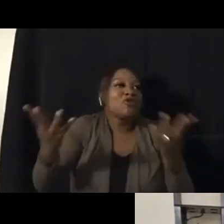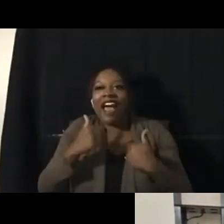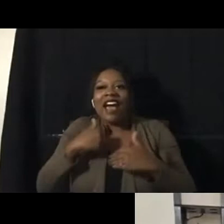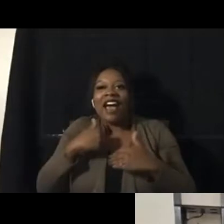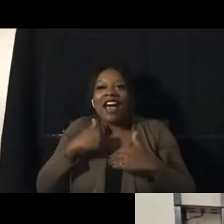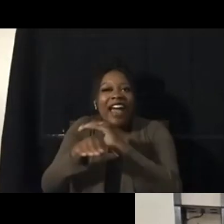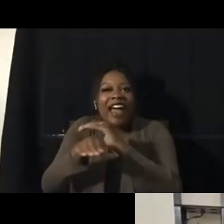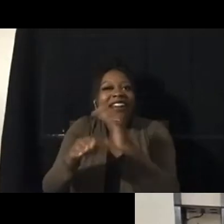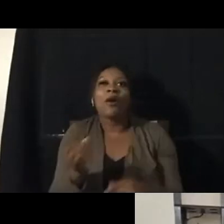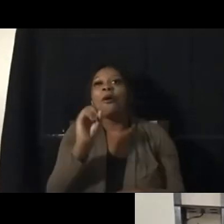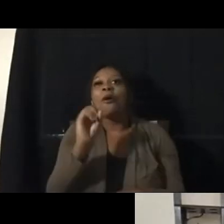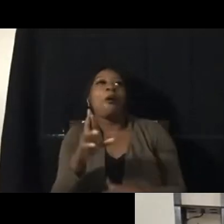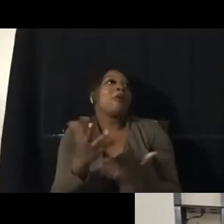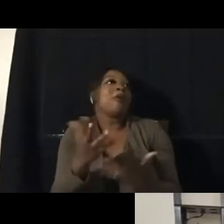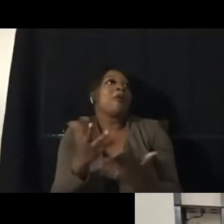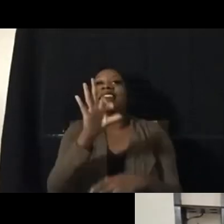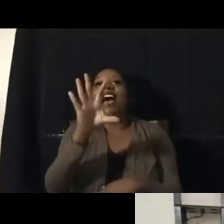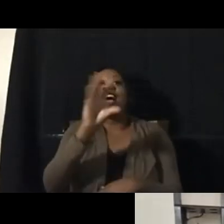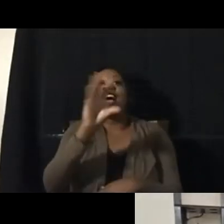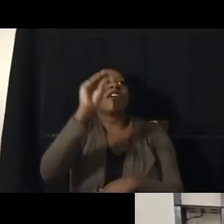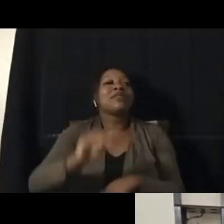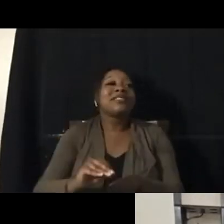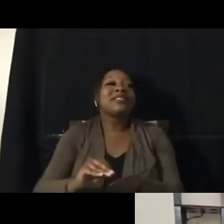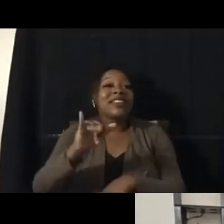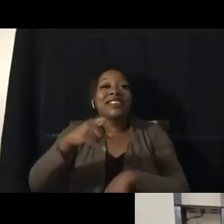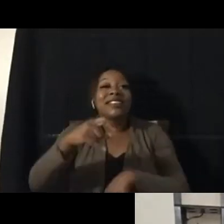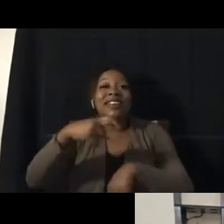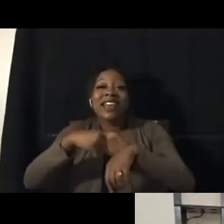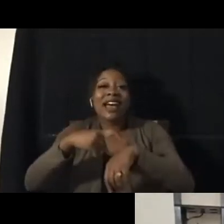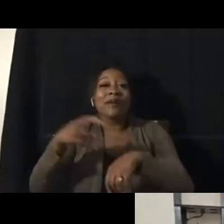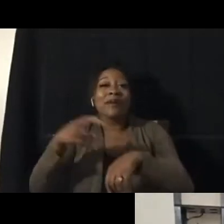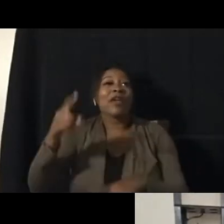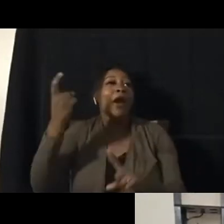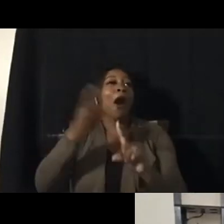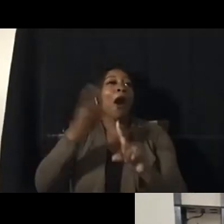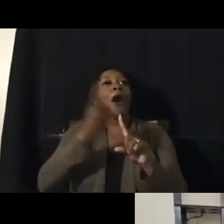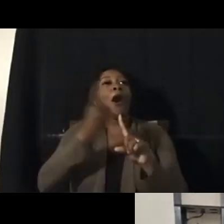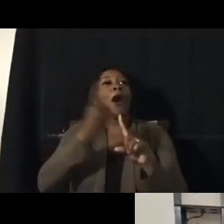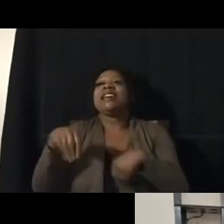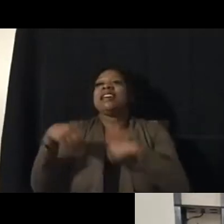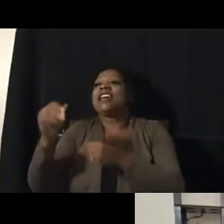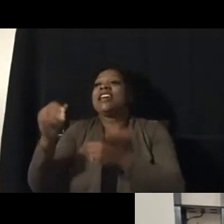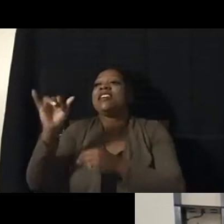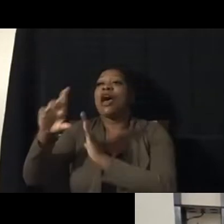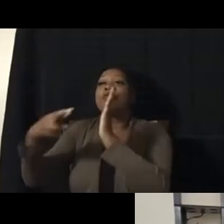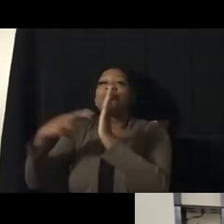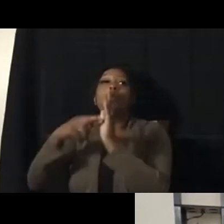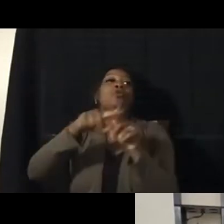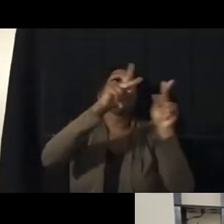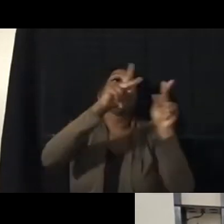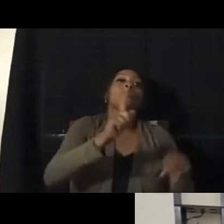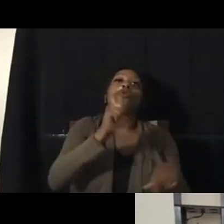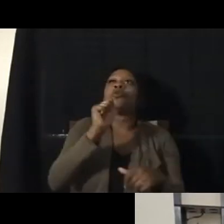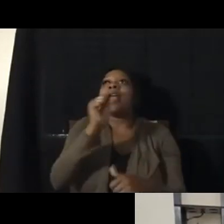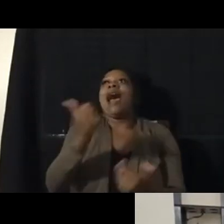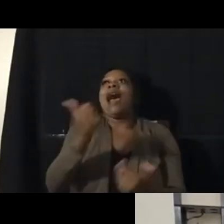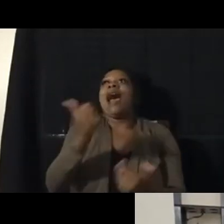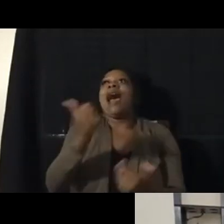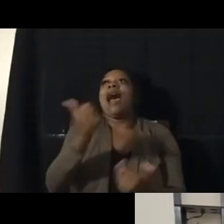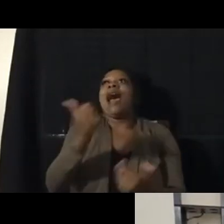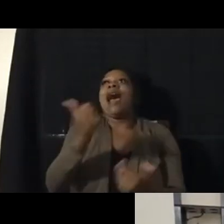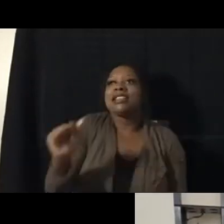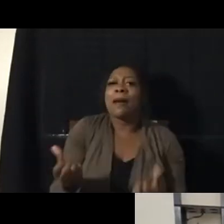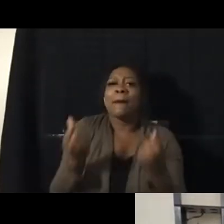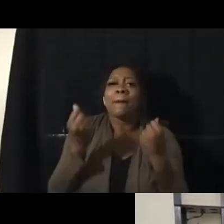or 95% of the time it's, you know, they automatically give it to someone who's non-disabled. And so there's always these constant